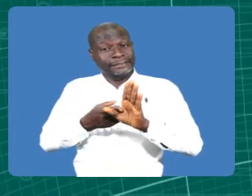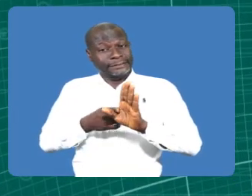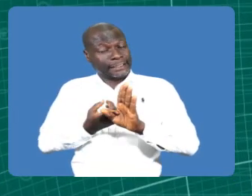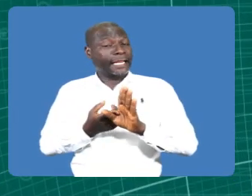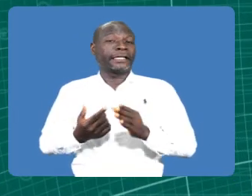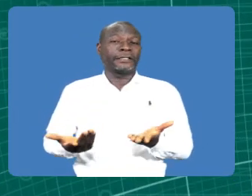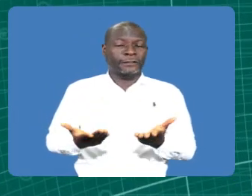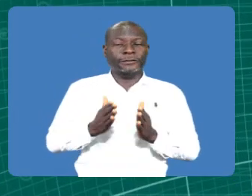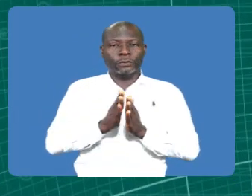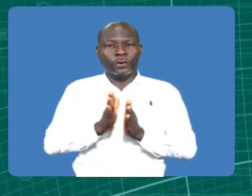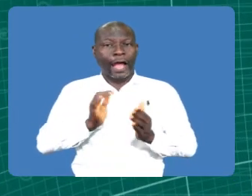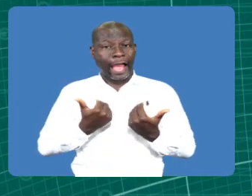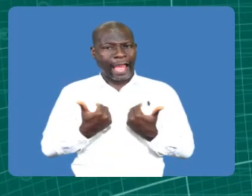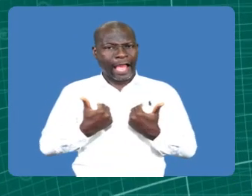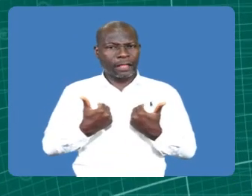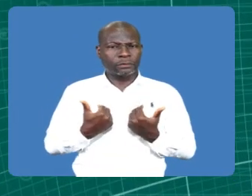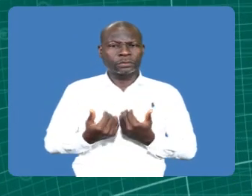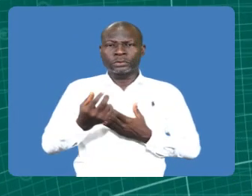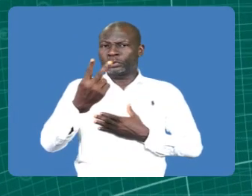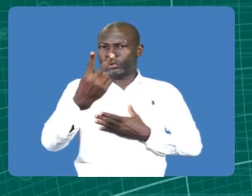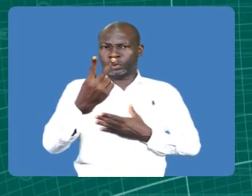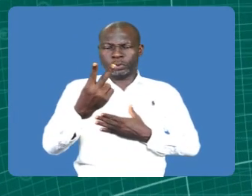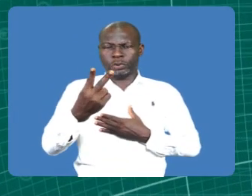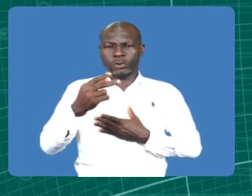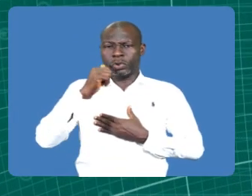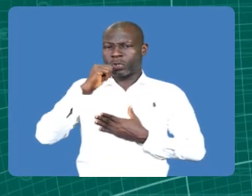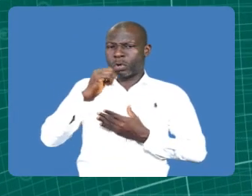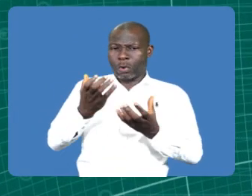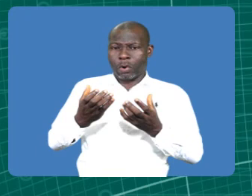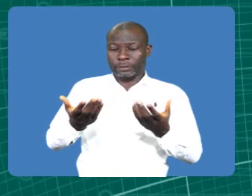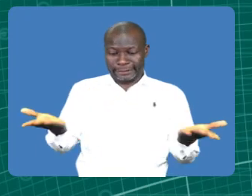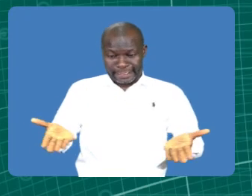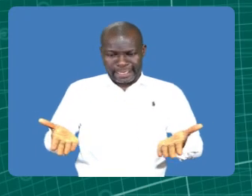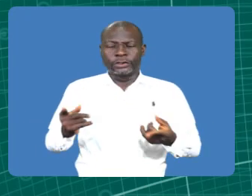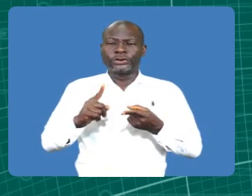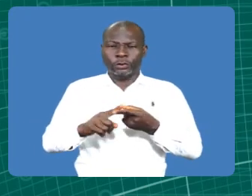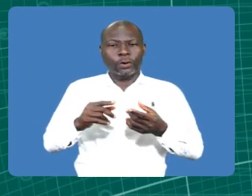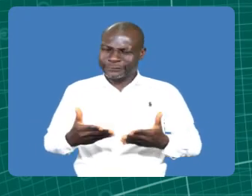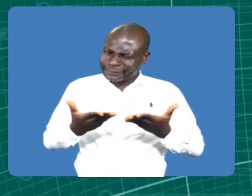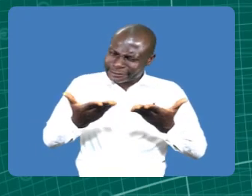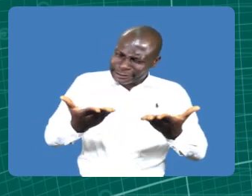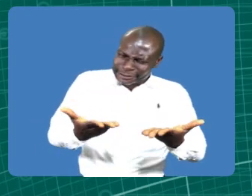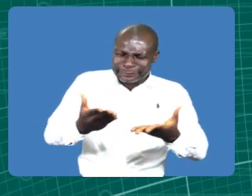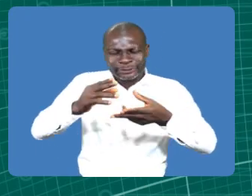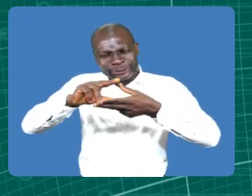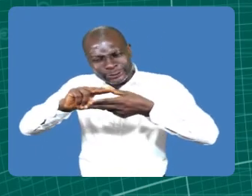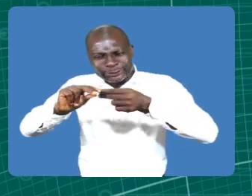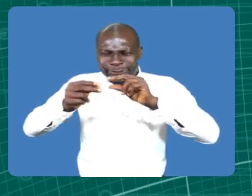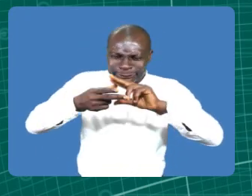Begin the whole thing, we have two beautiful ladies who are prepared to give us